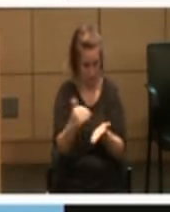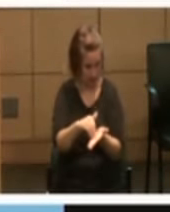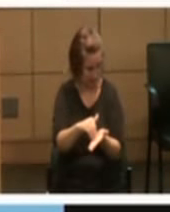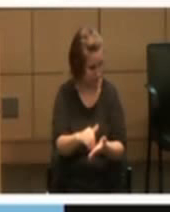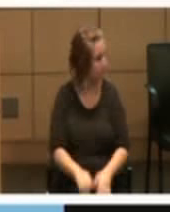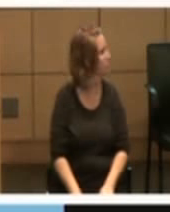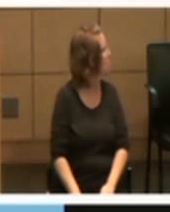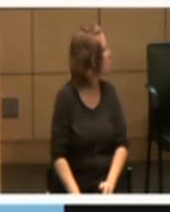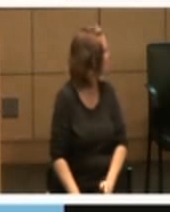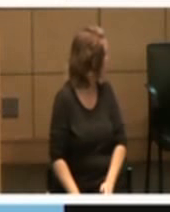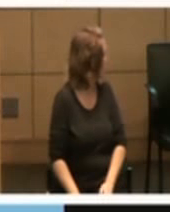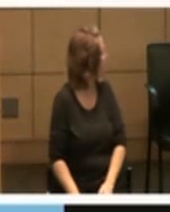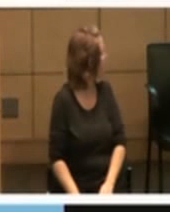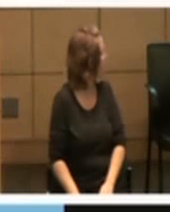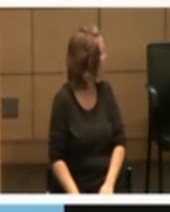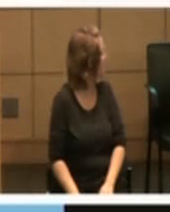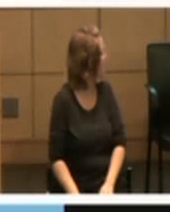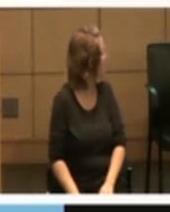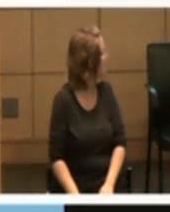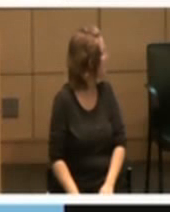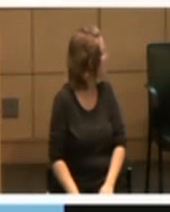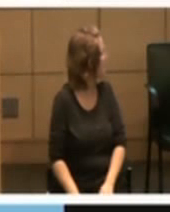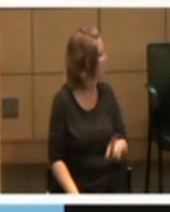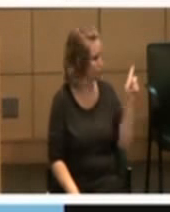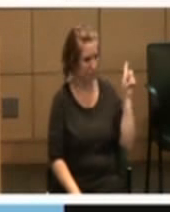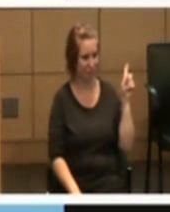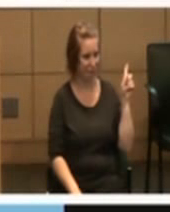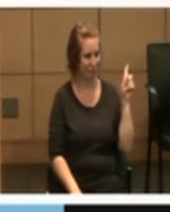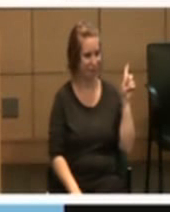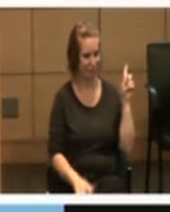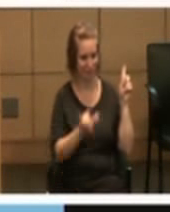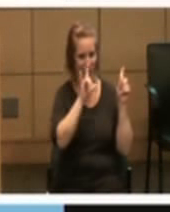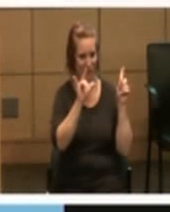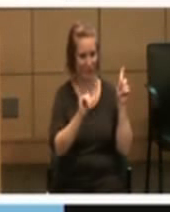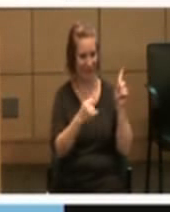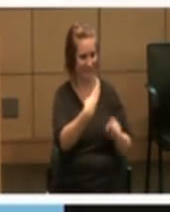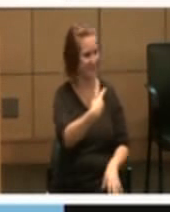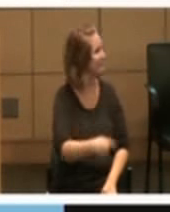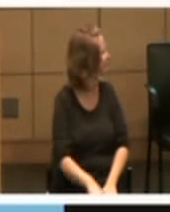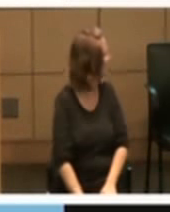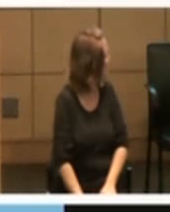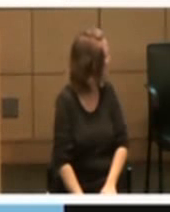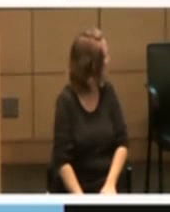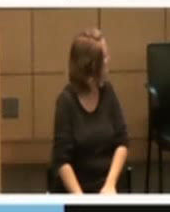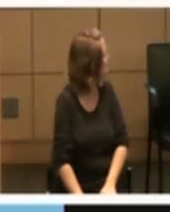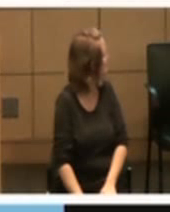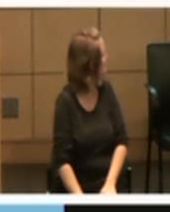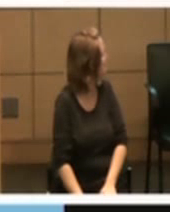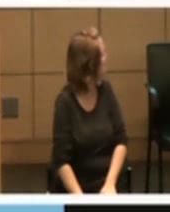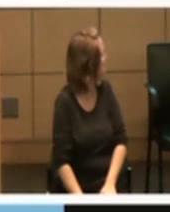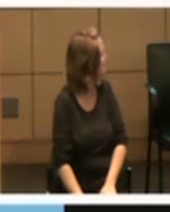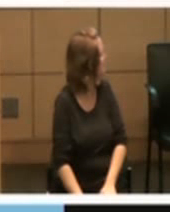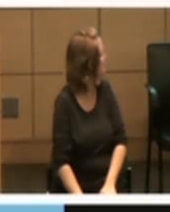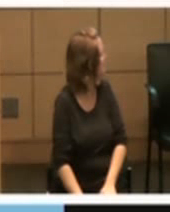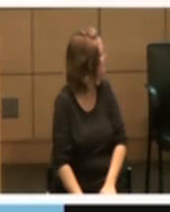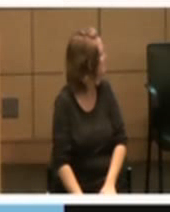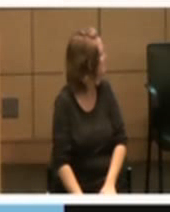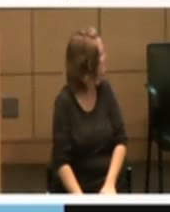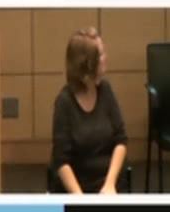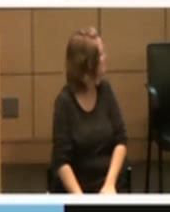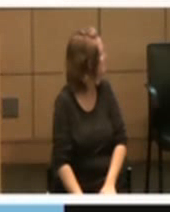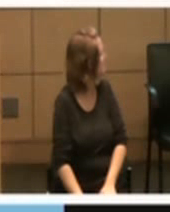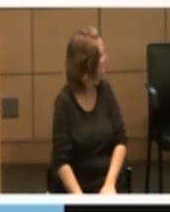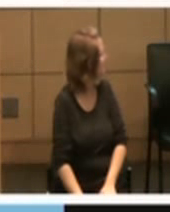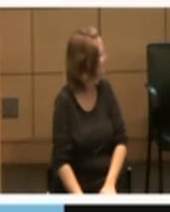So this is kind of what it looks like, the setup. And here you can see that